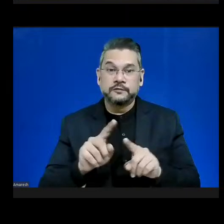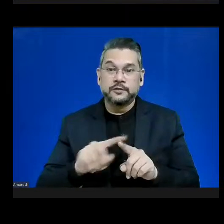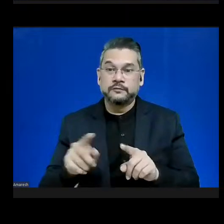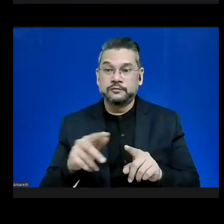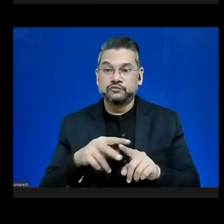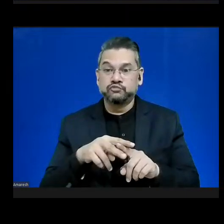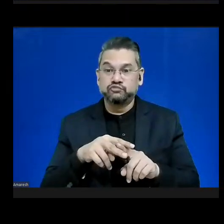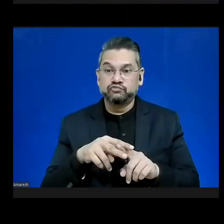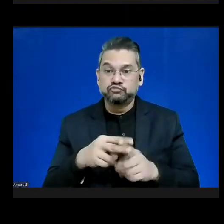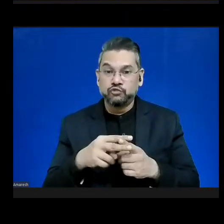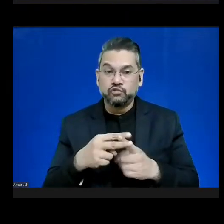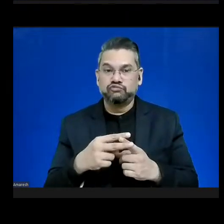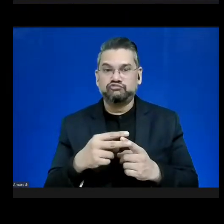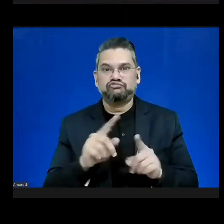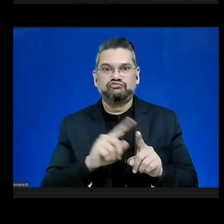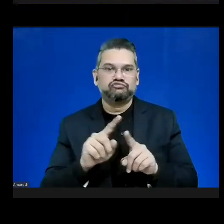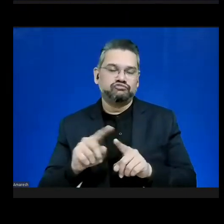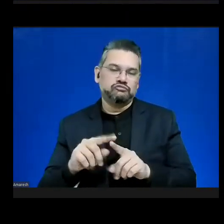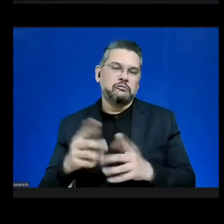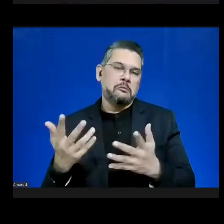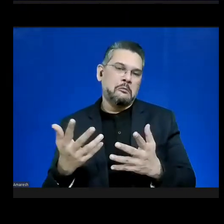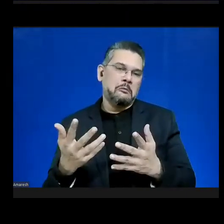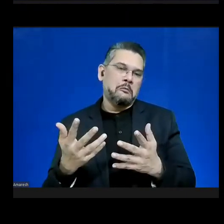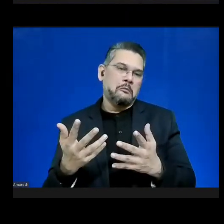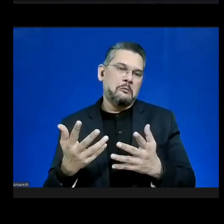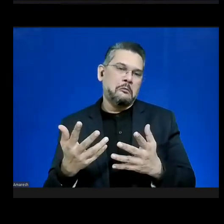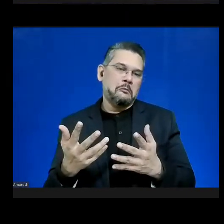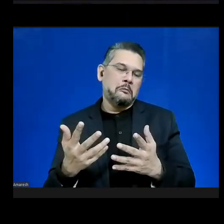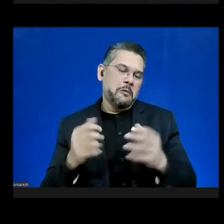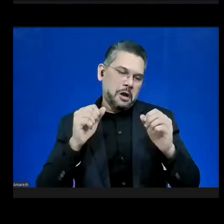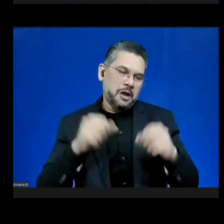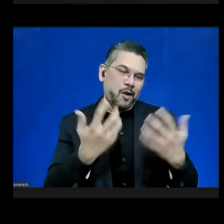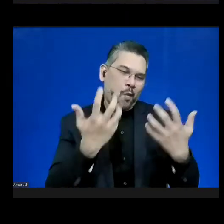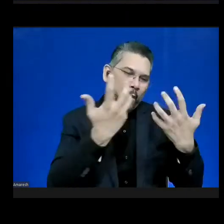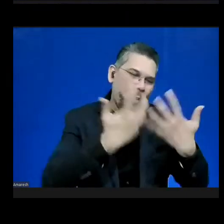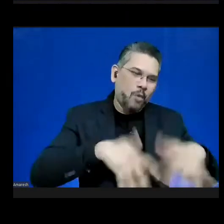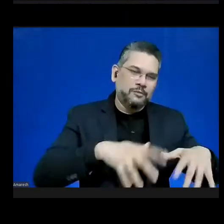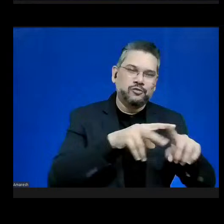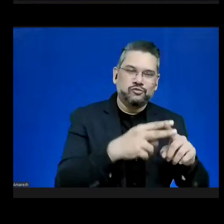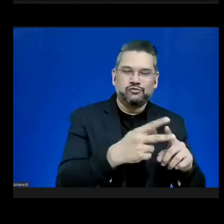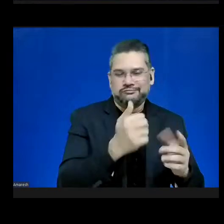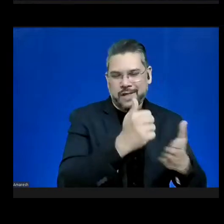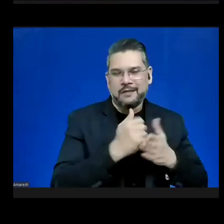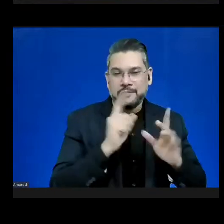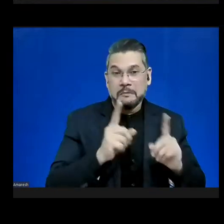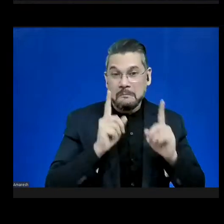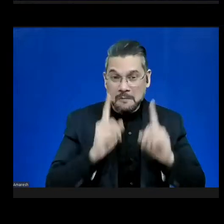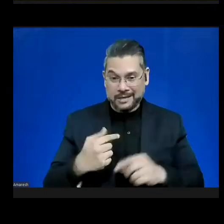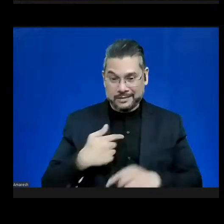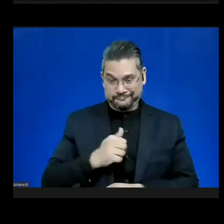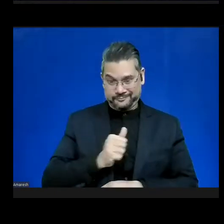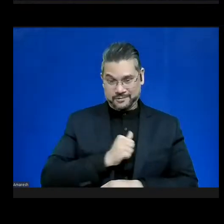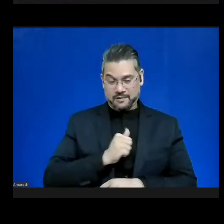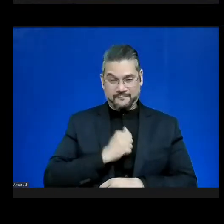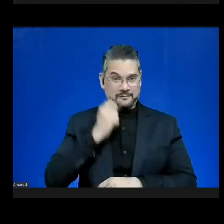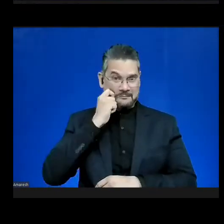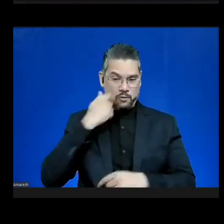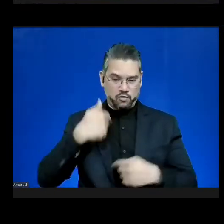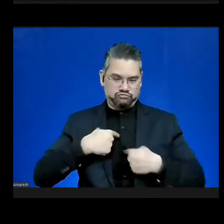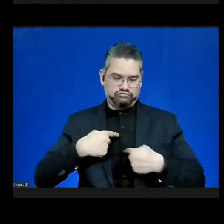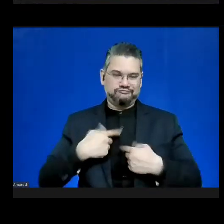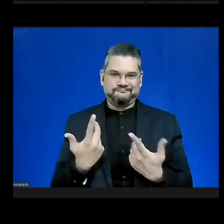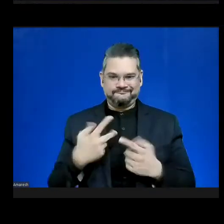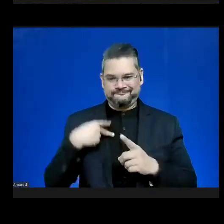would help you, but manual testing in the end is very, very important. Once you realize that your automatic tools is